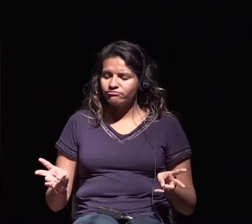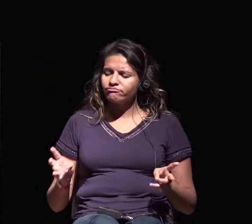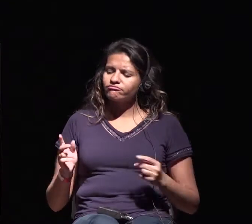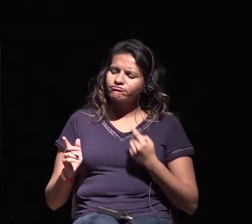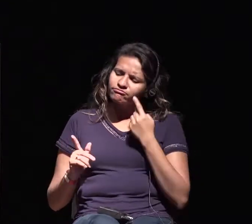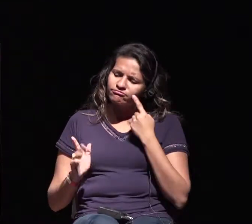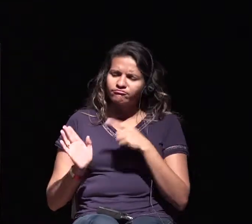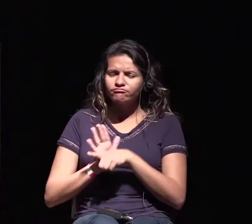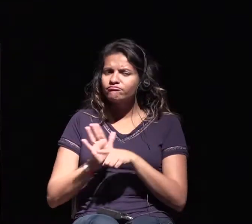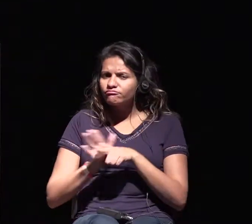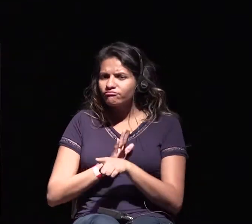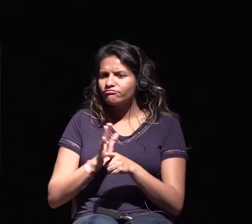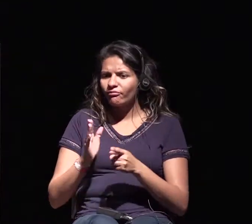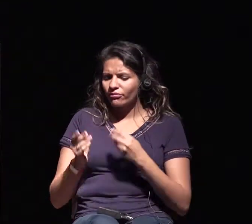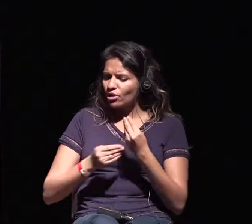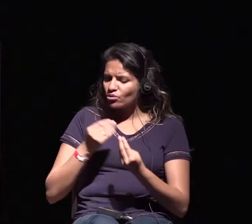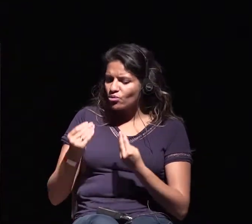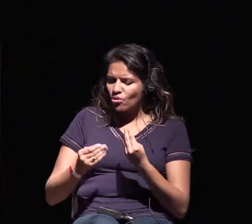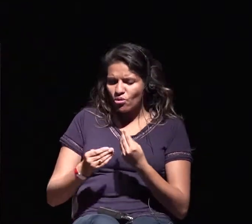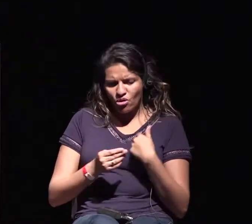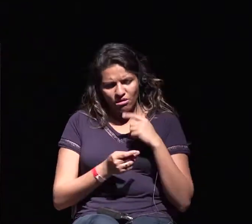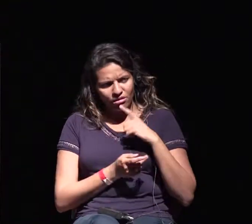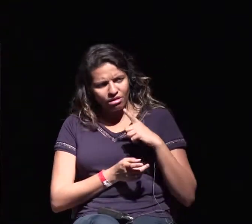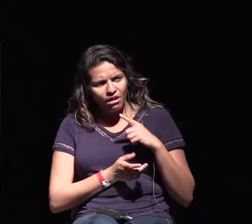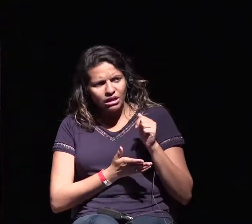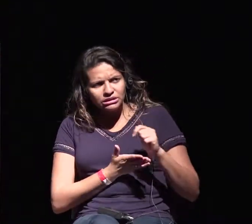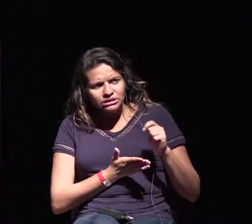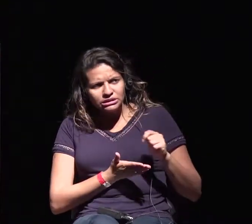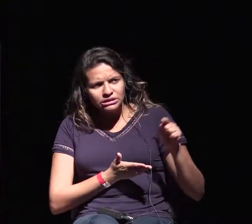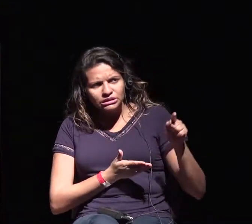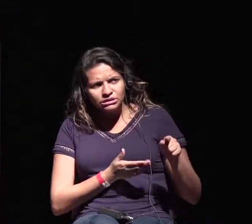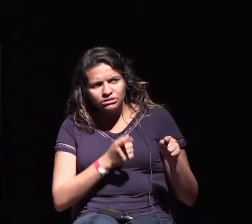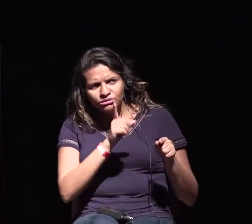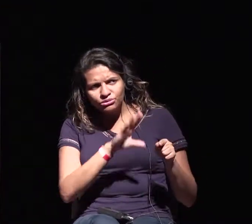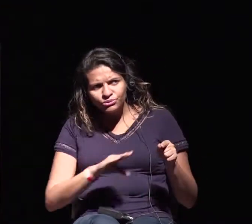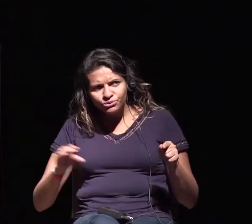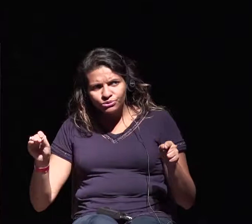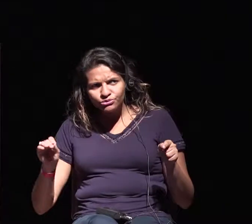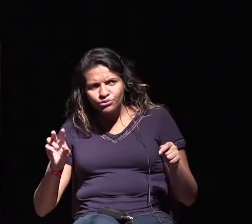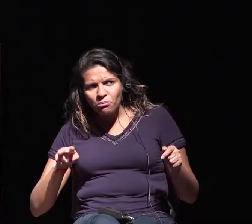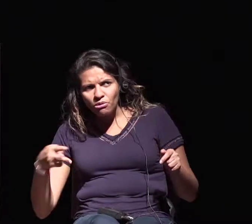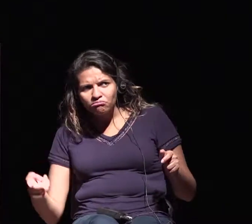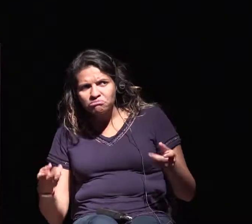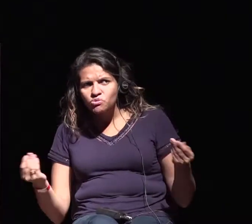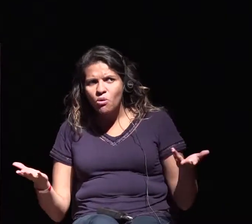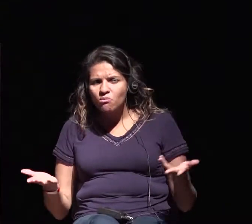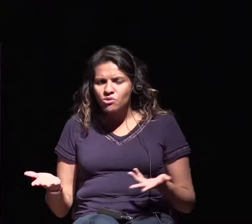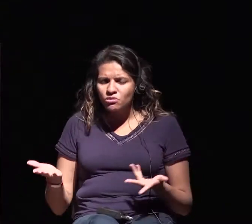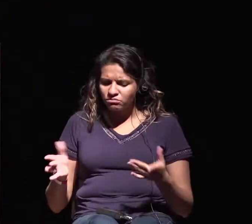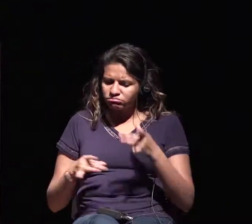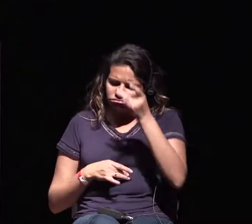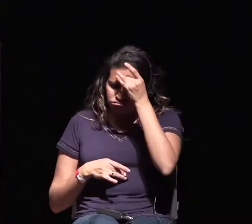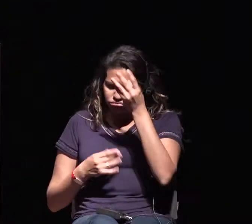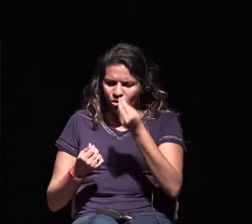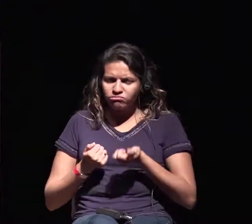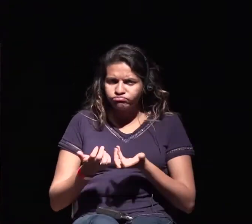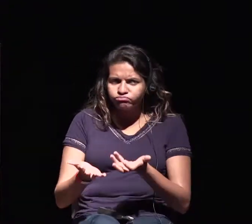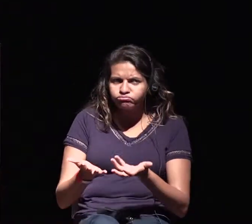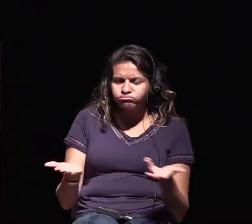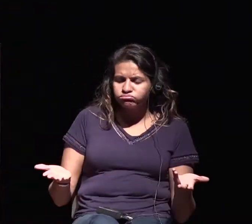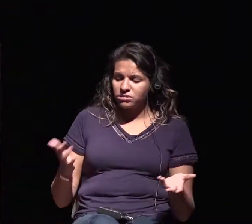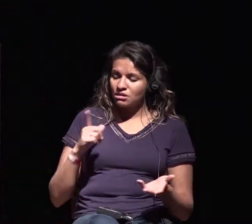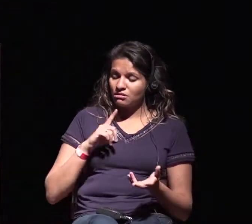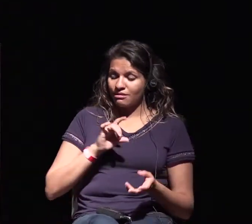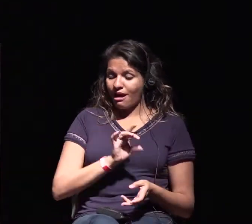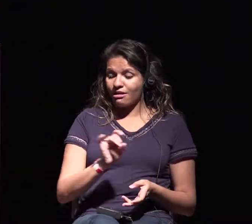to be transmitted and realized. The tessiture of each art center being so radically different, each architecture and